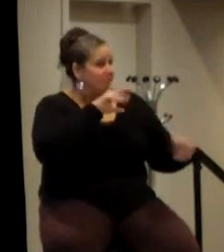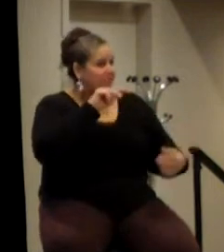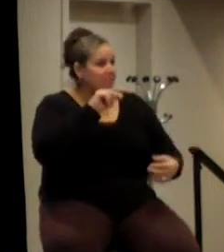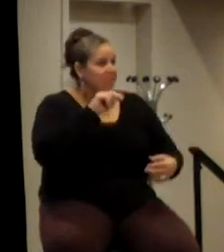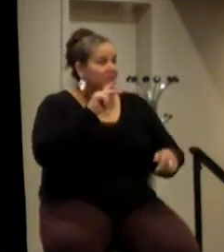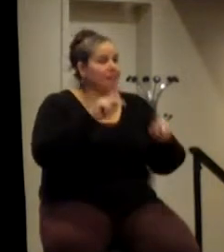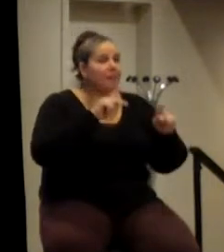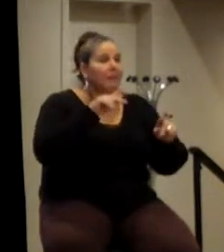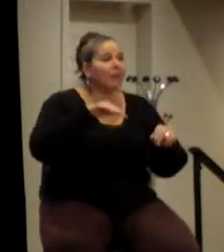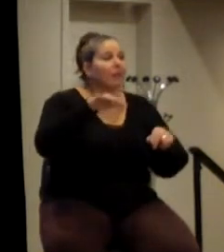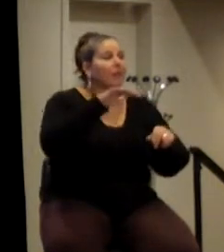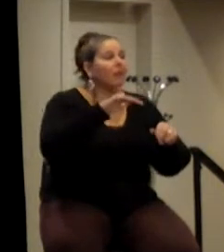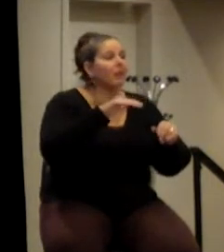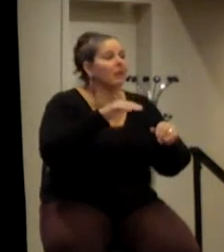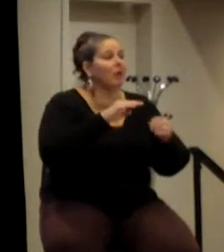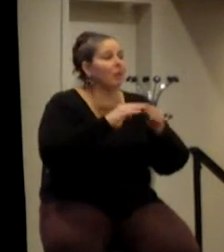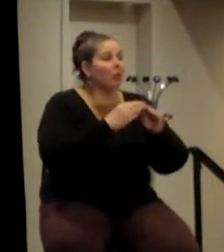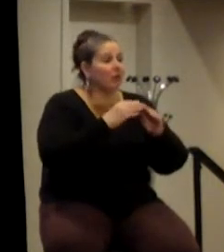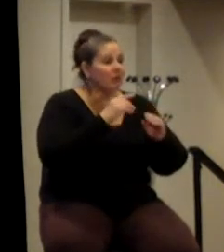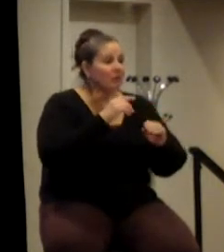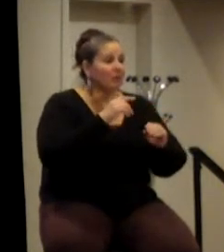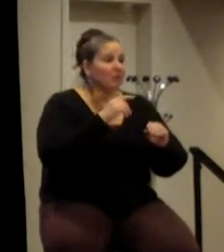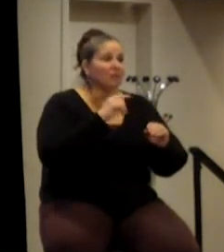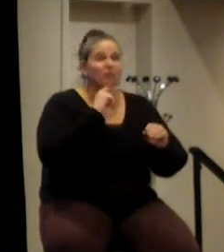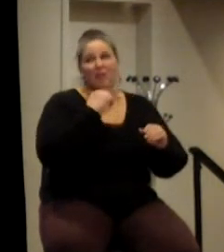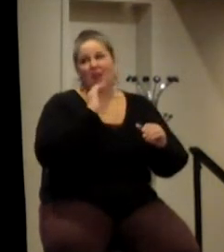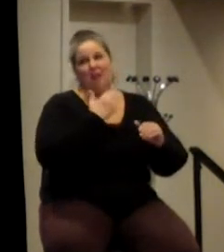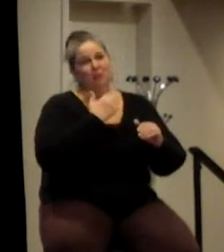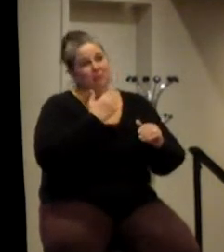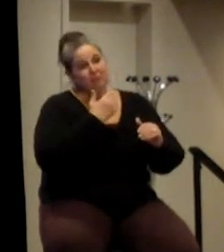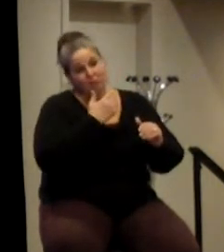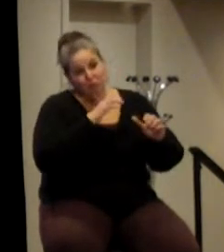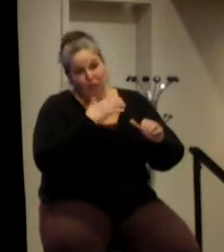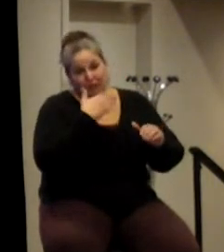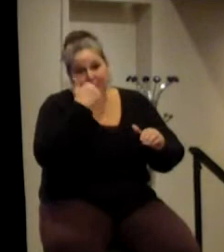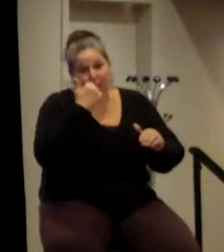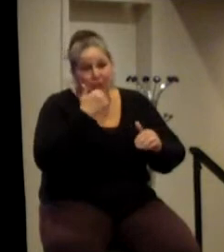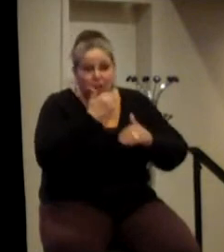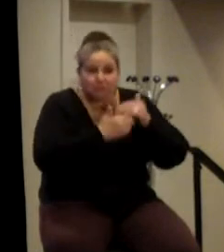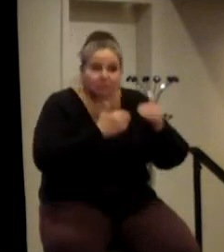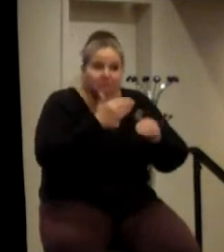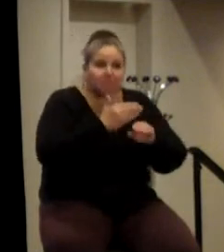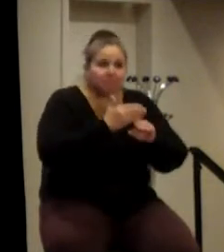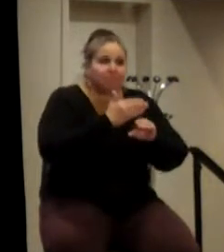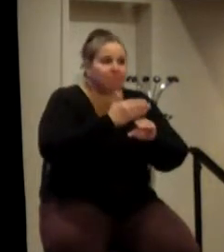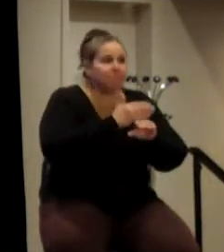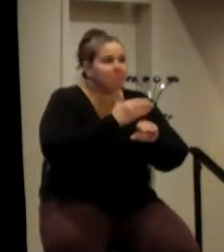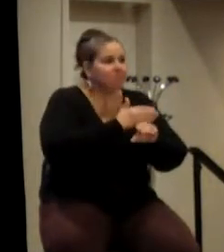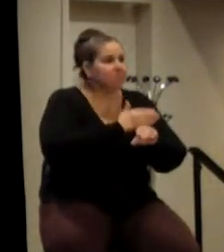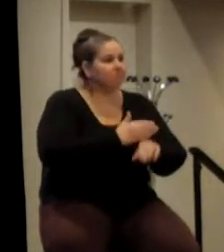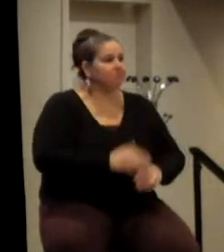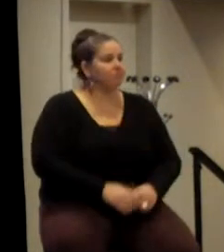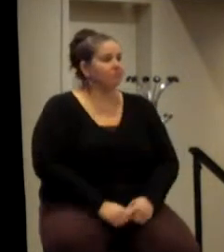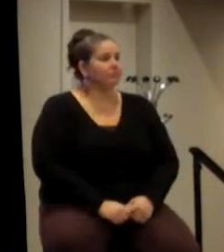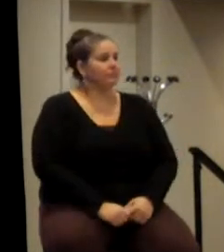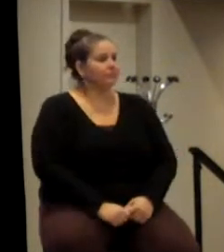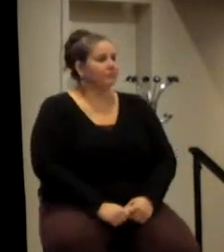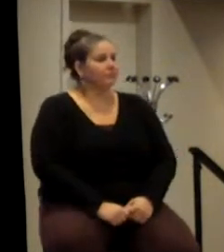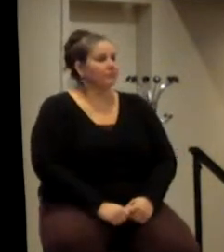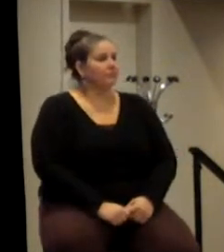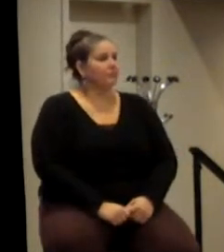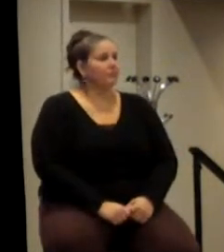York right now, we're actually doing better. But we'll get there. We're going to get to everybody. Every day we go into a